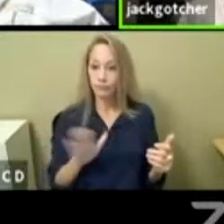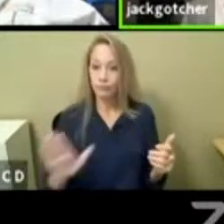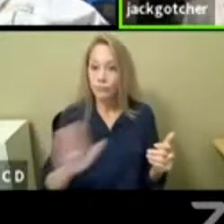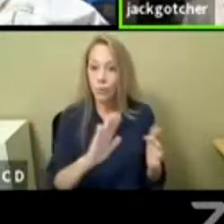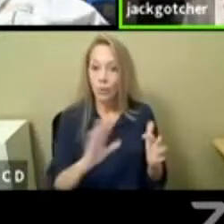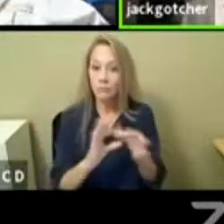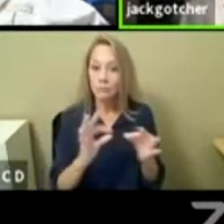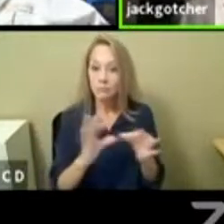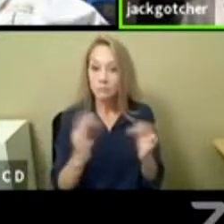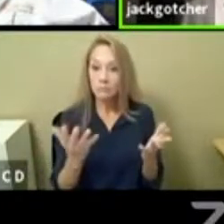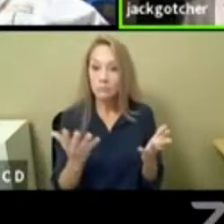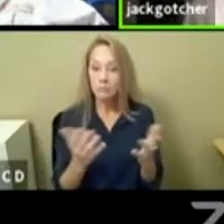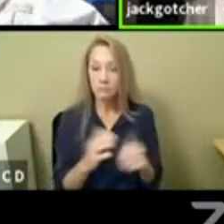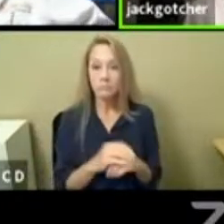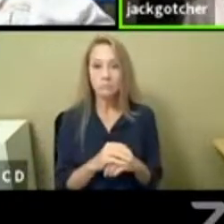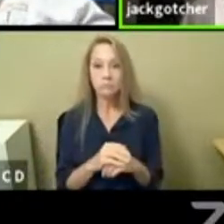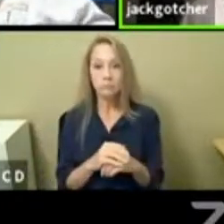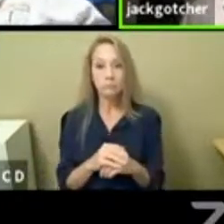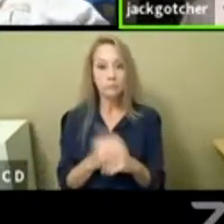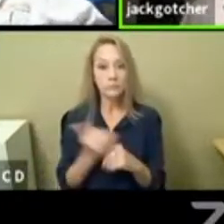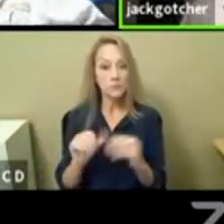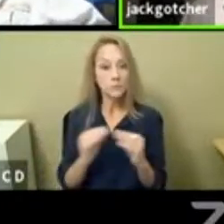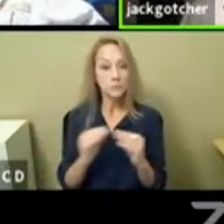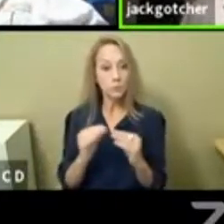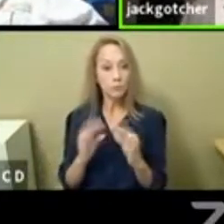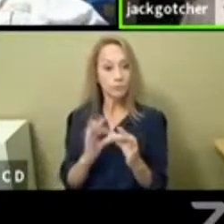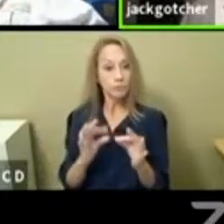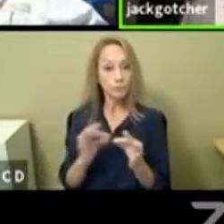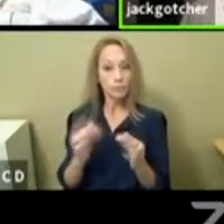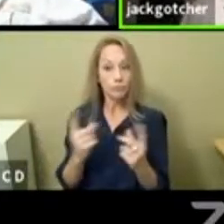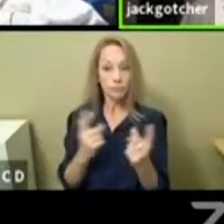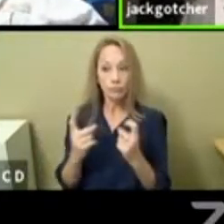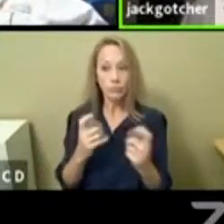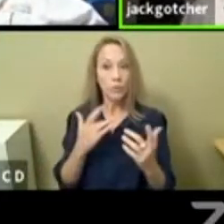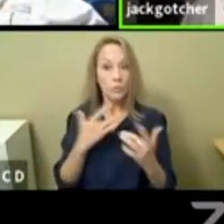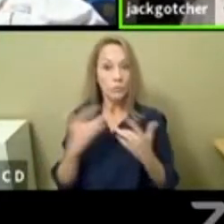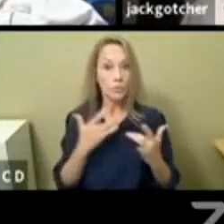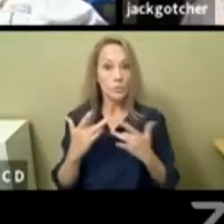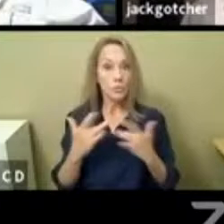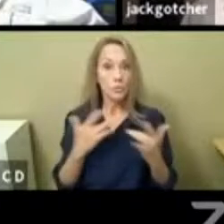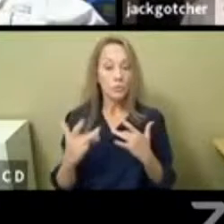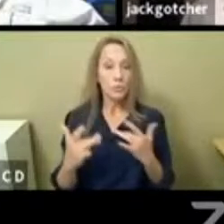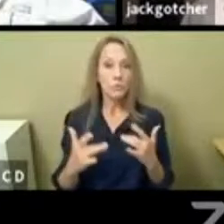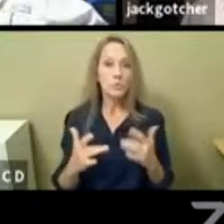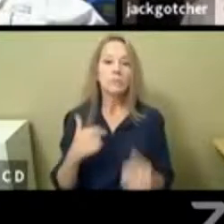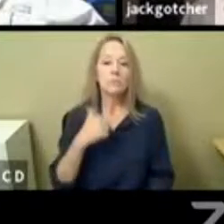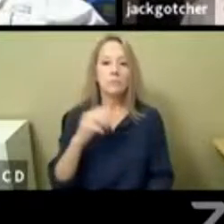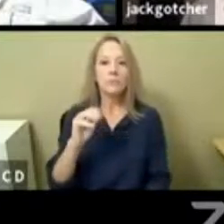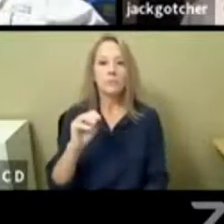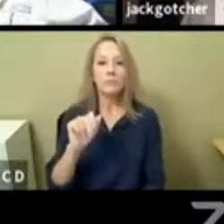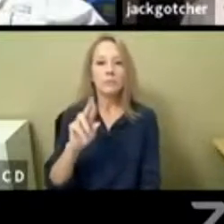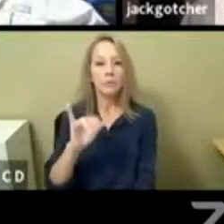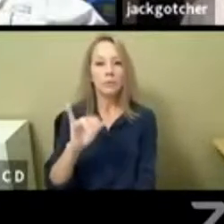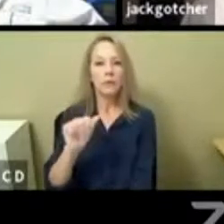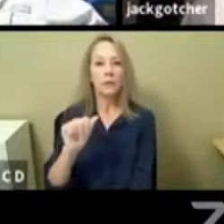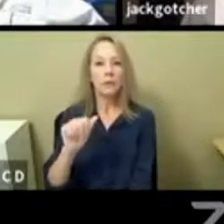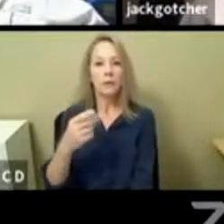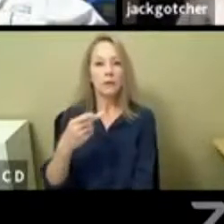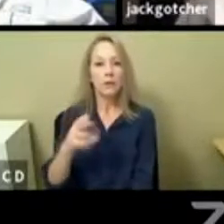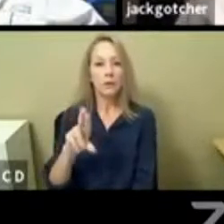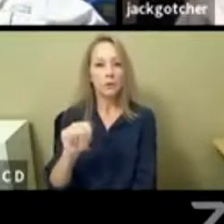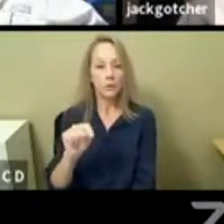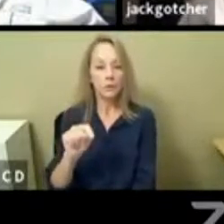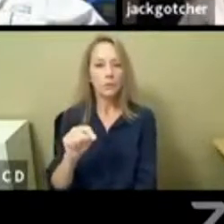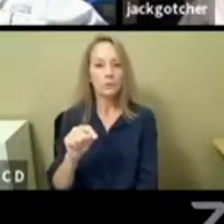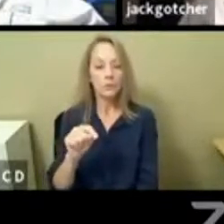Other comments, questions, concerns? This is Maria Hurt. I would just like to say